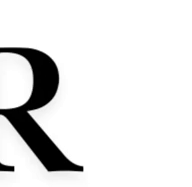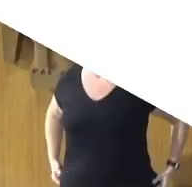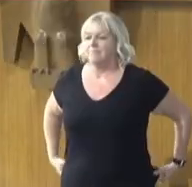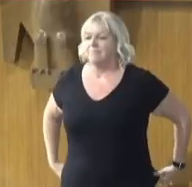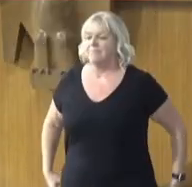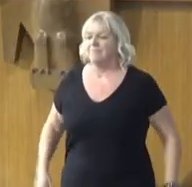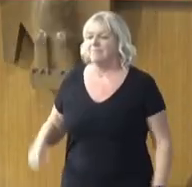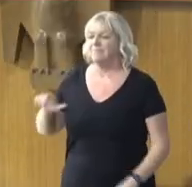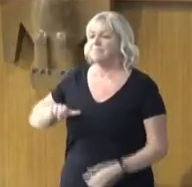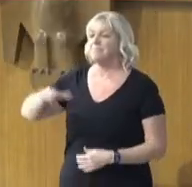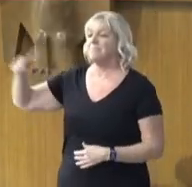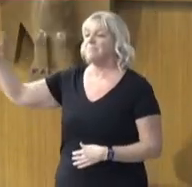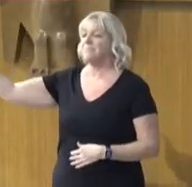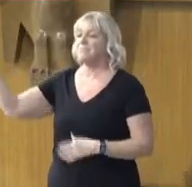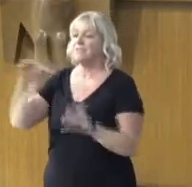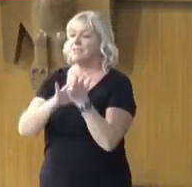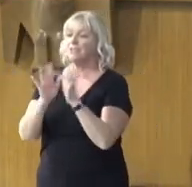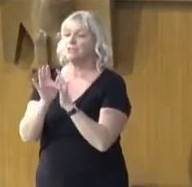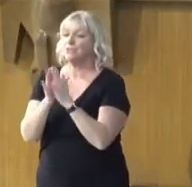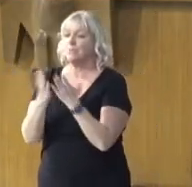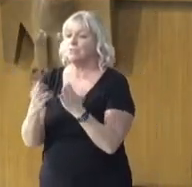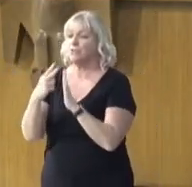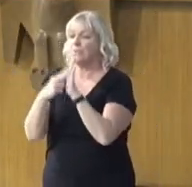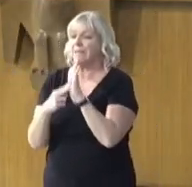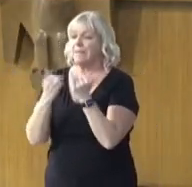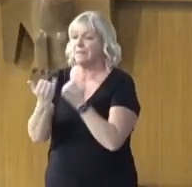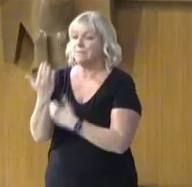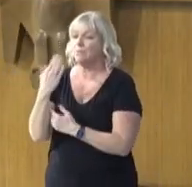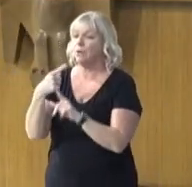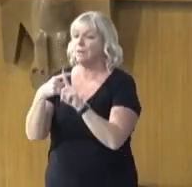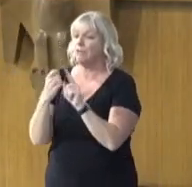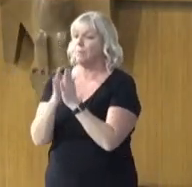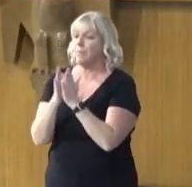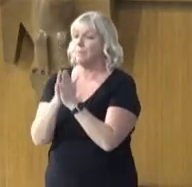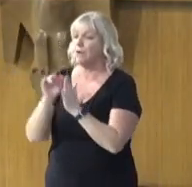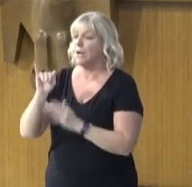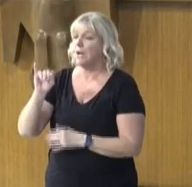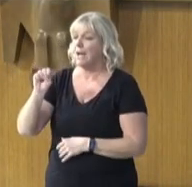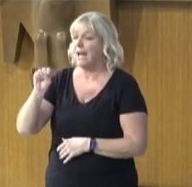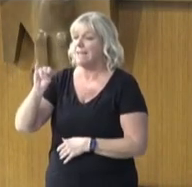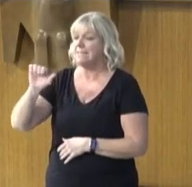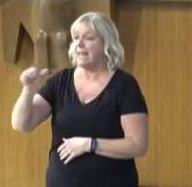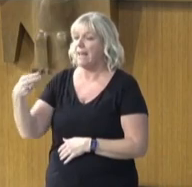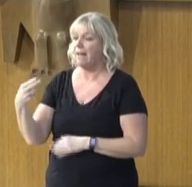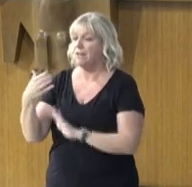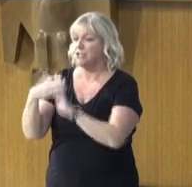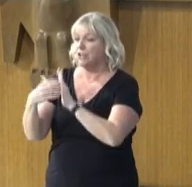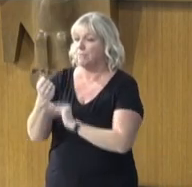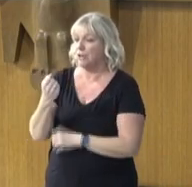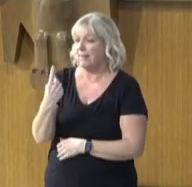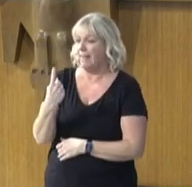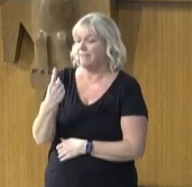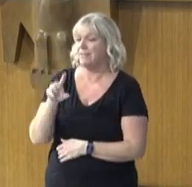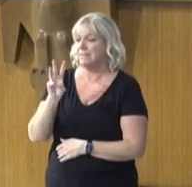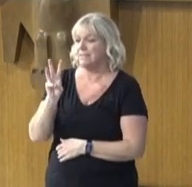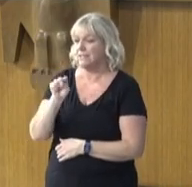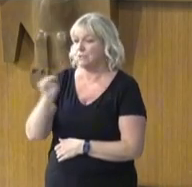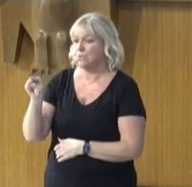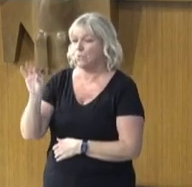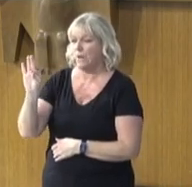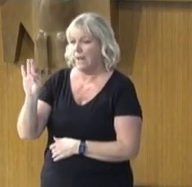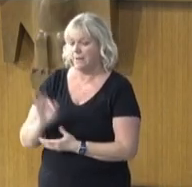Scripture reading this morning comes from the book of Isaiah, chapter 11, verses 6 through 9.